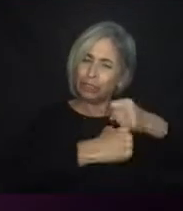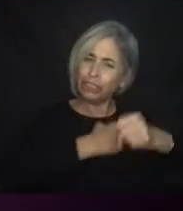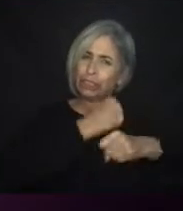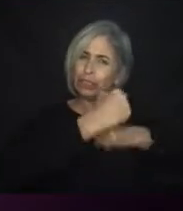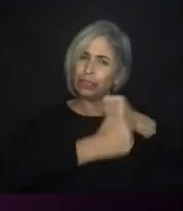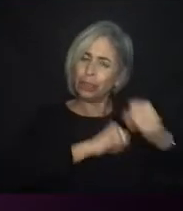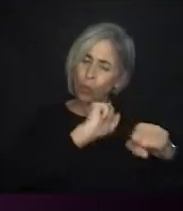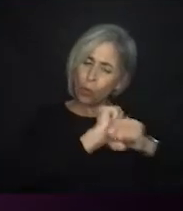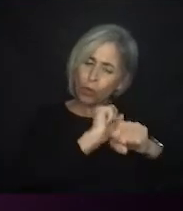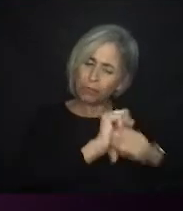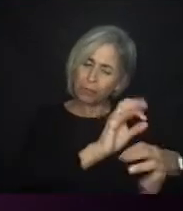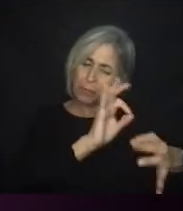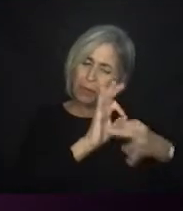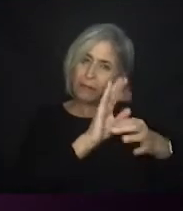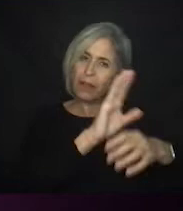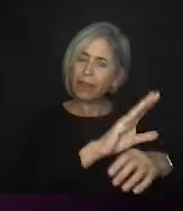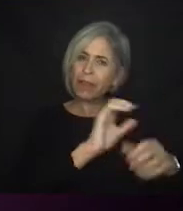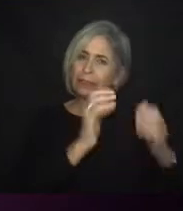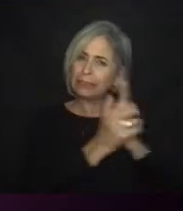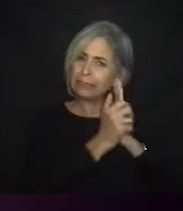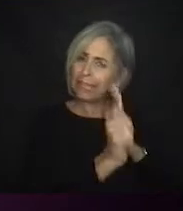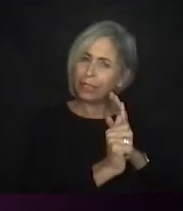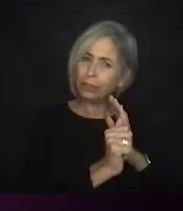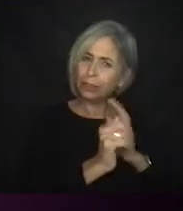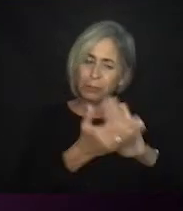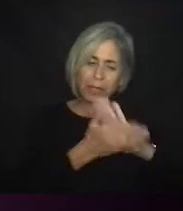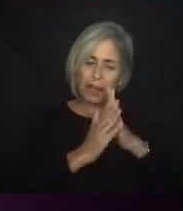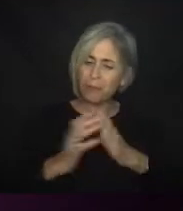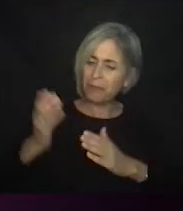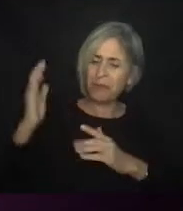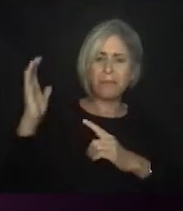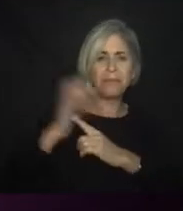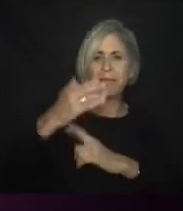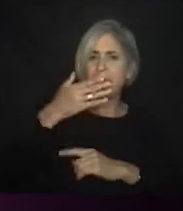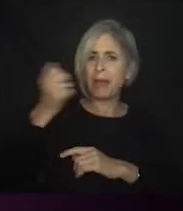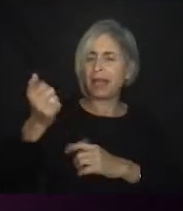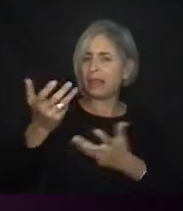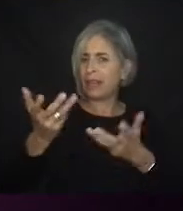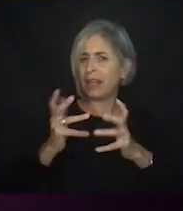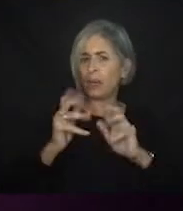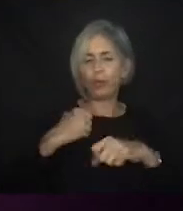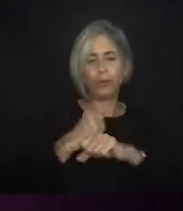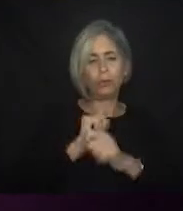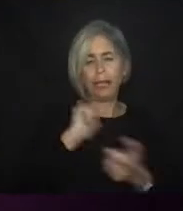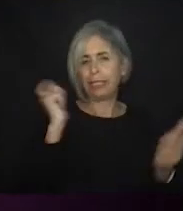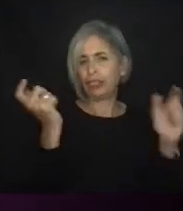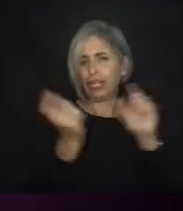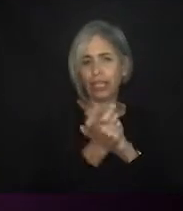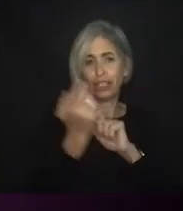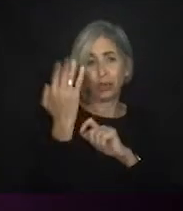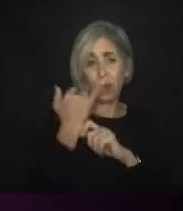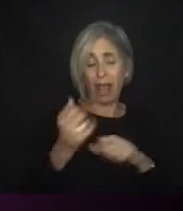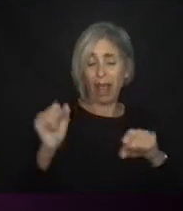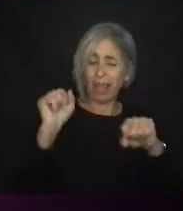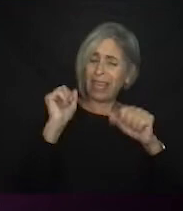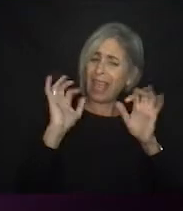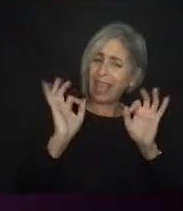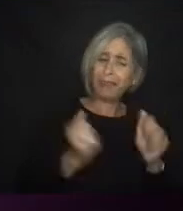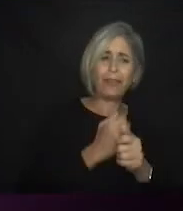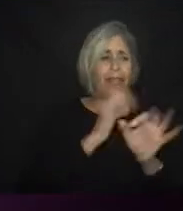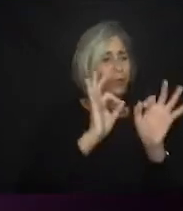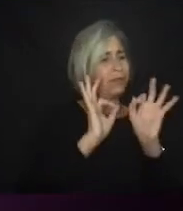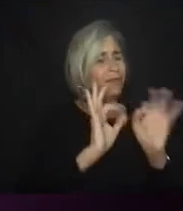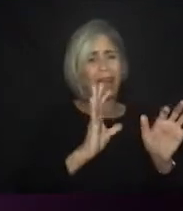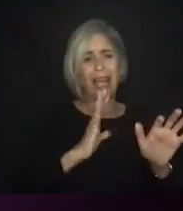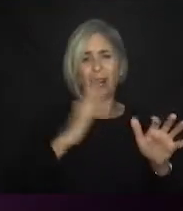their craft, becoming the best at what they do, and they didn't want to make changes because what they were doing was working for them, a real broke,